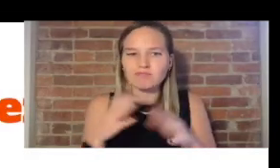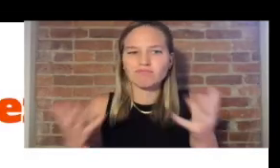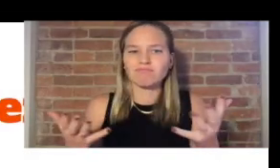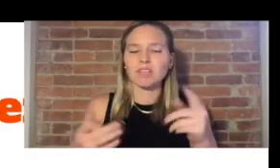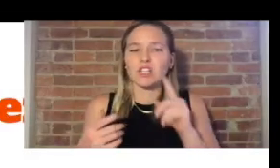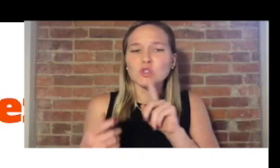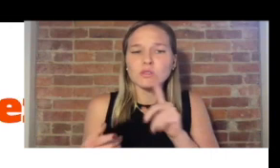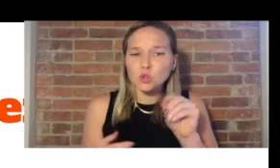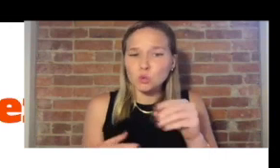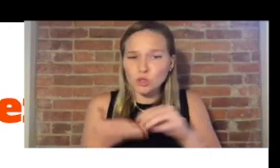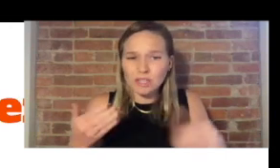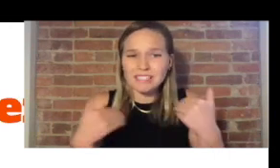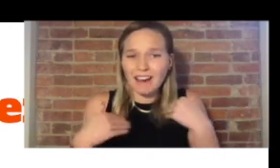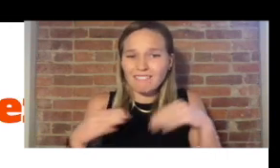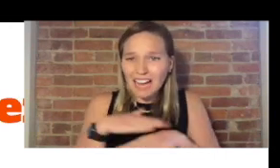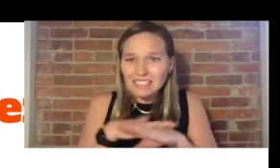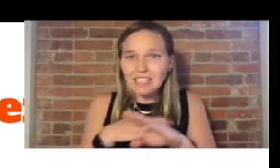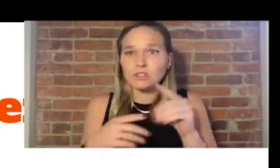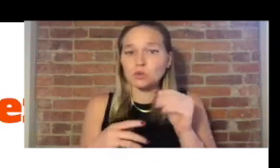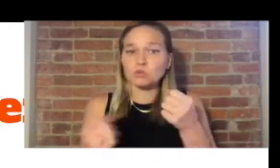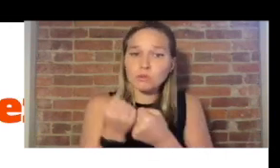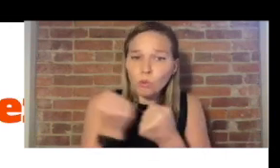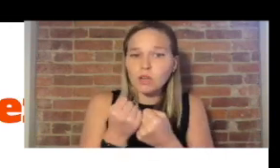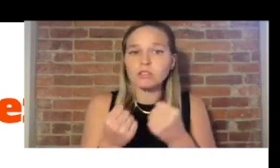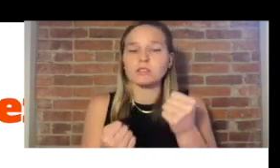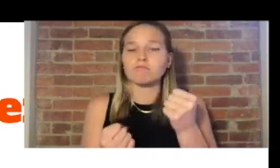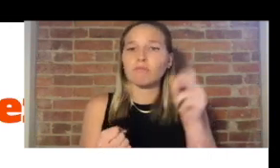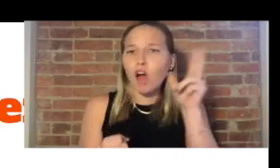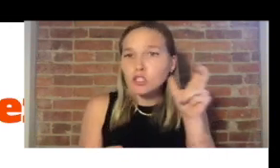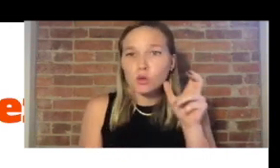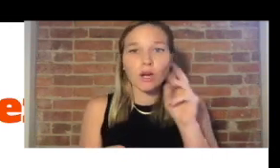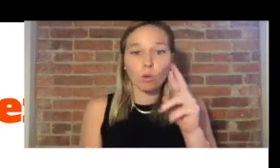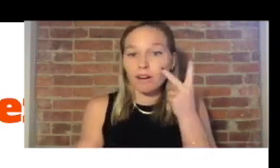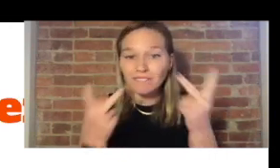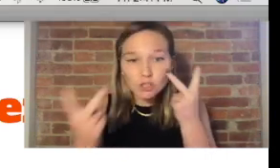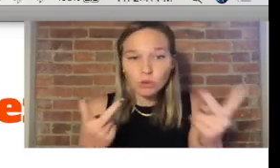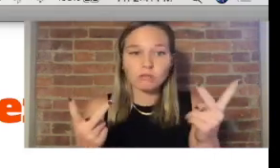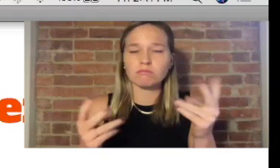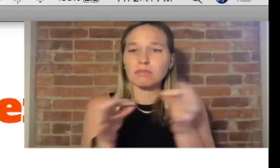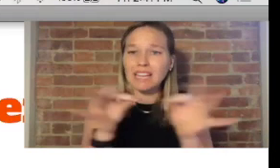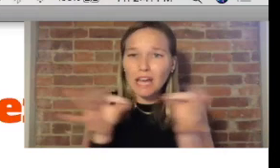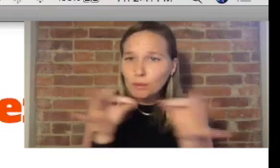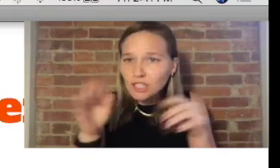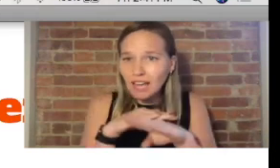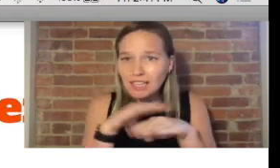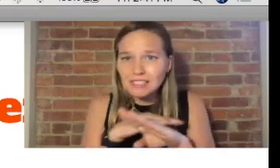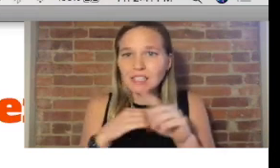One concern you may have is accessibility. For example, do students have access to supports, be they auditory